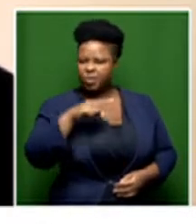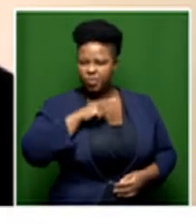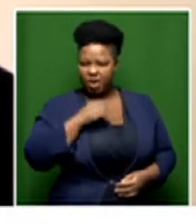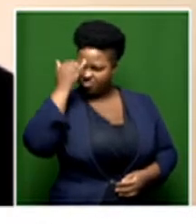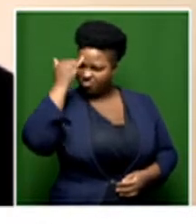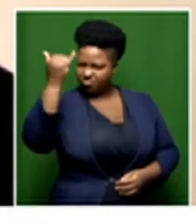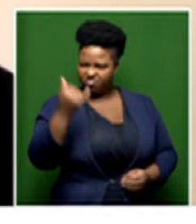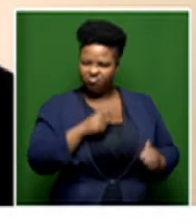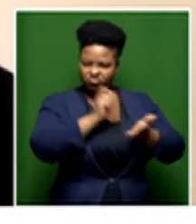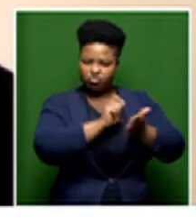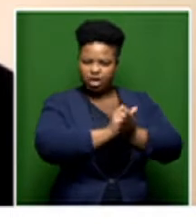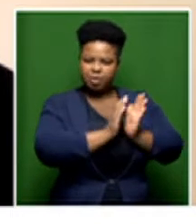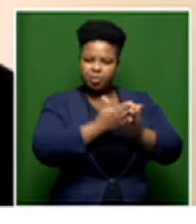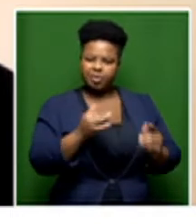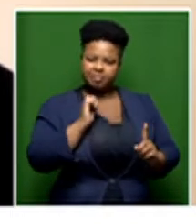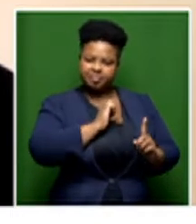this icon?